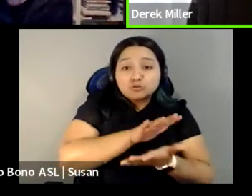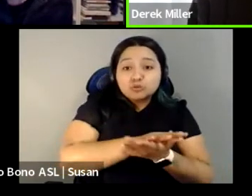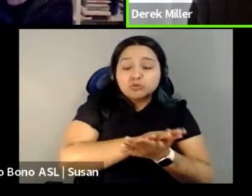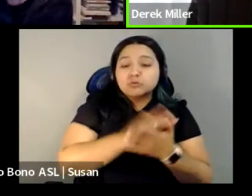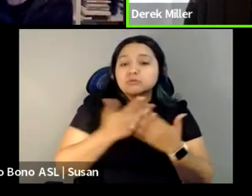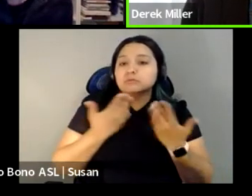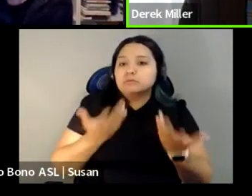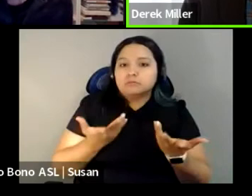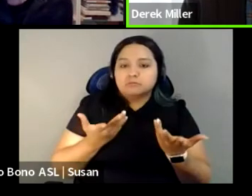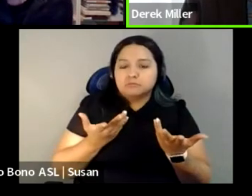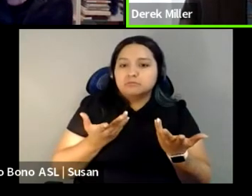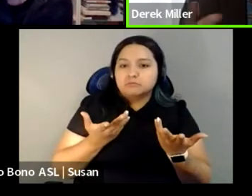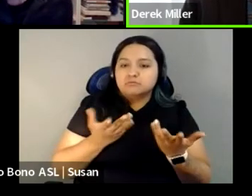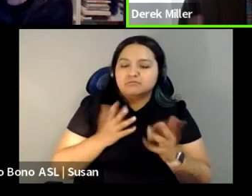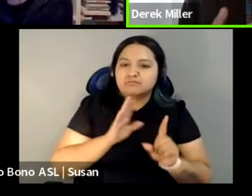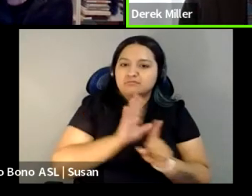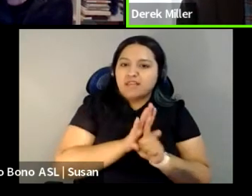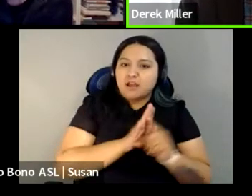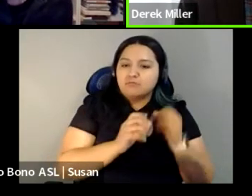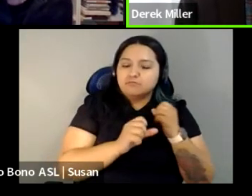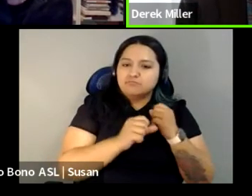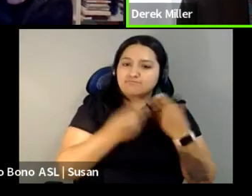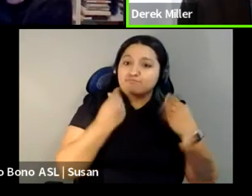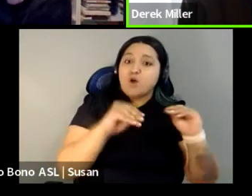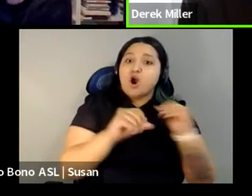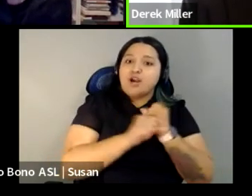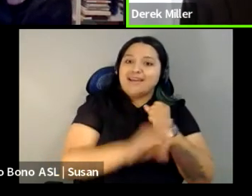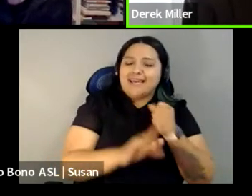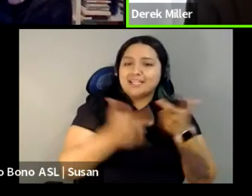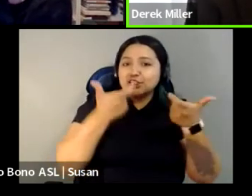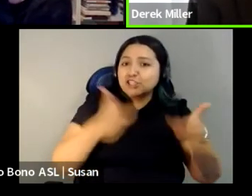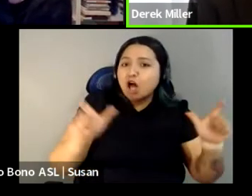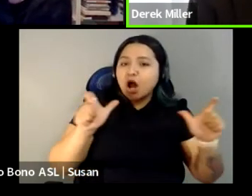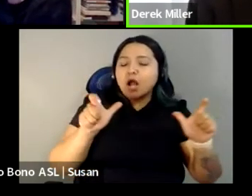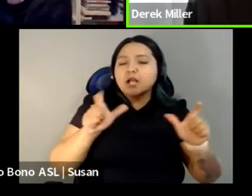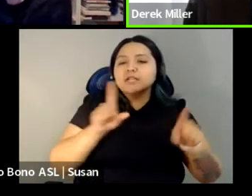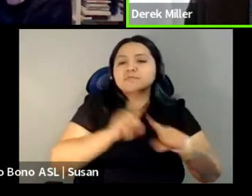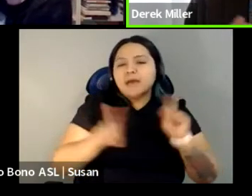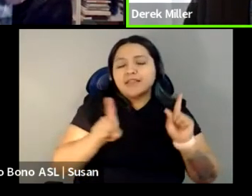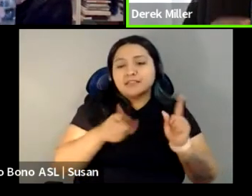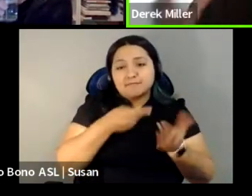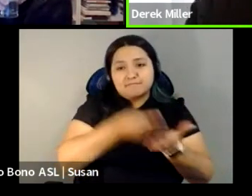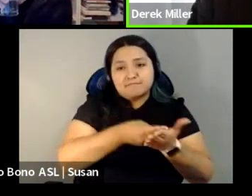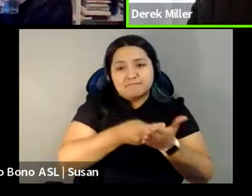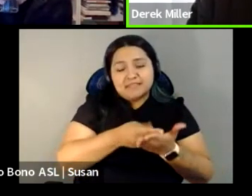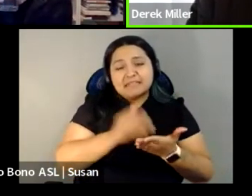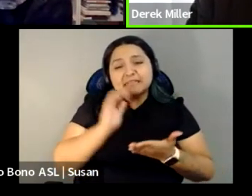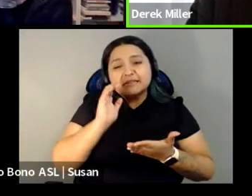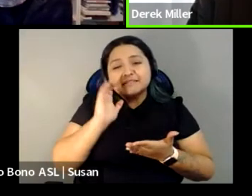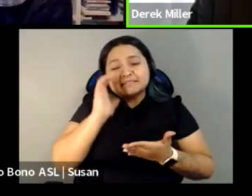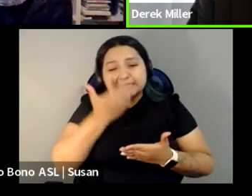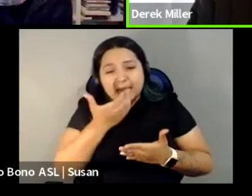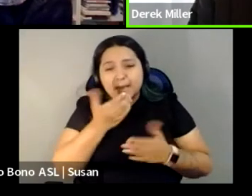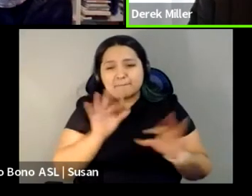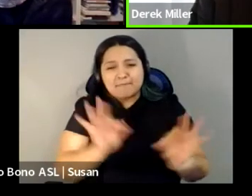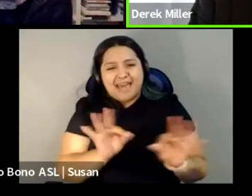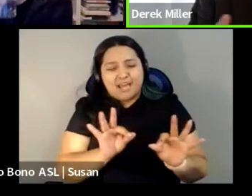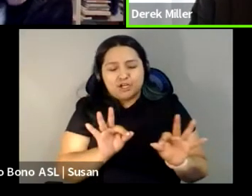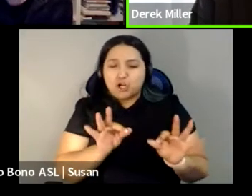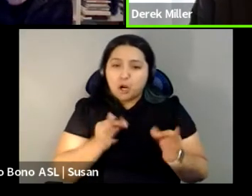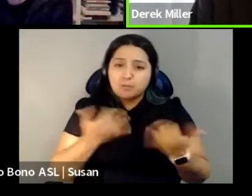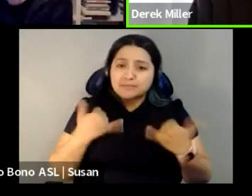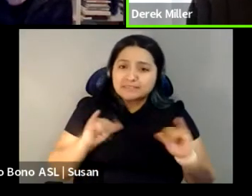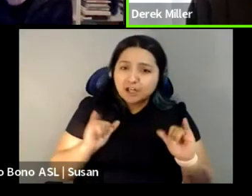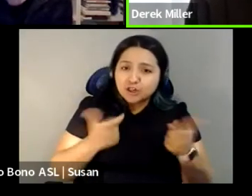written for these markets is quite large, even if their commercial value might seem relatively minor. I'd love to hear about how this story fits